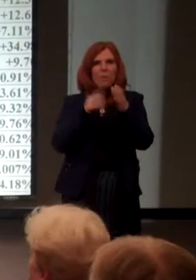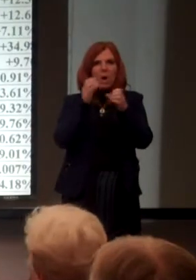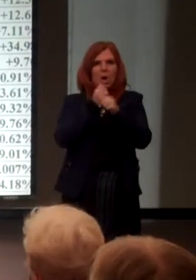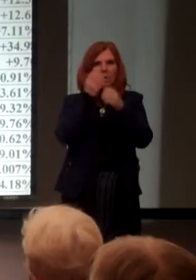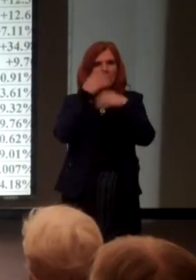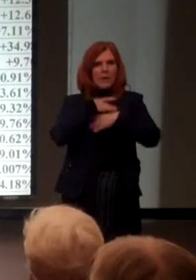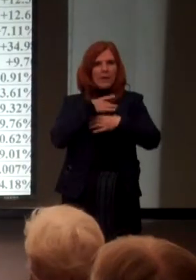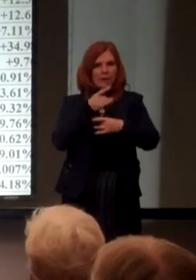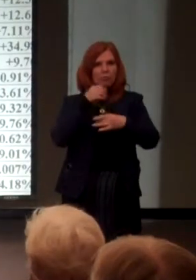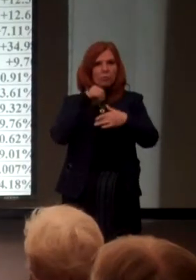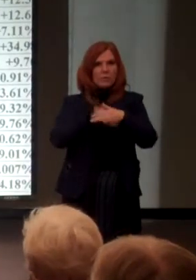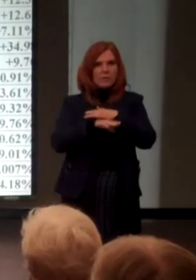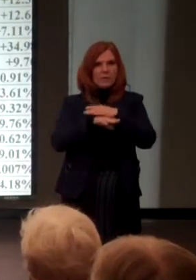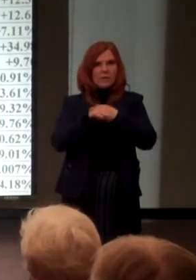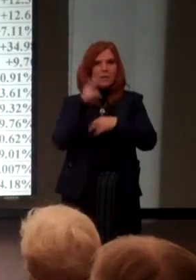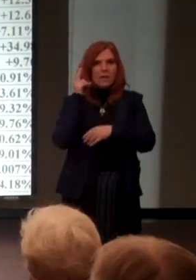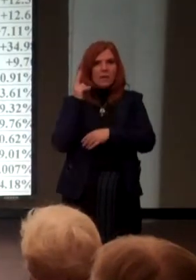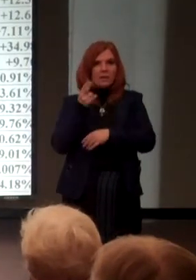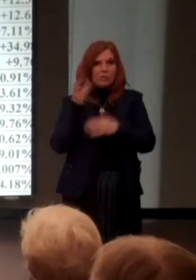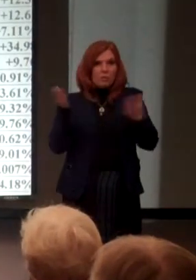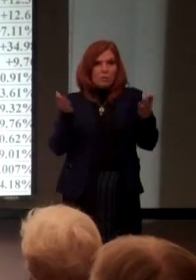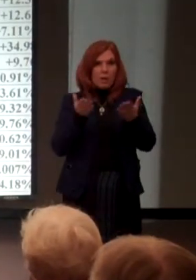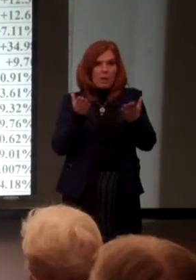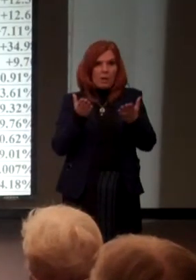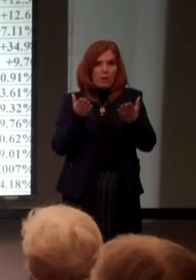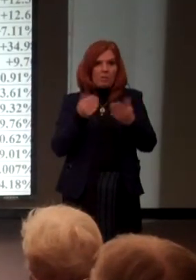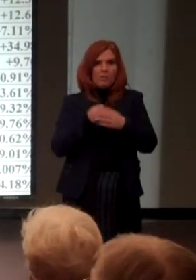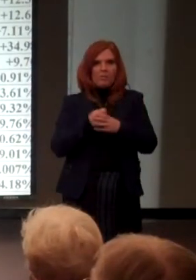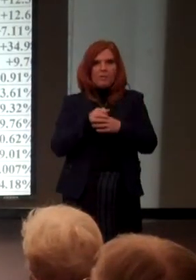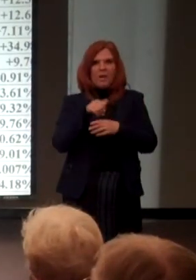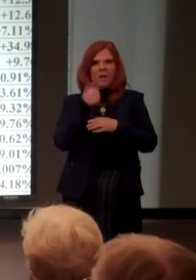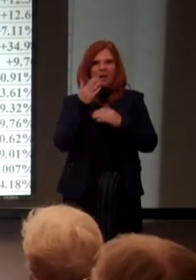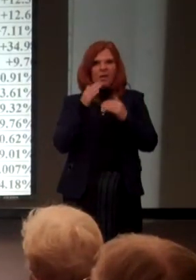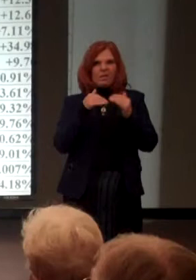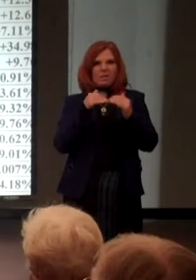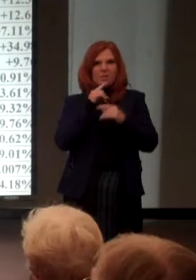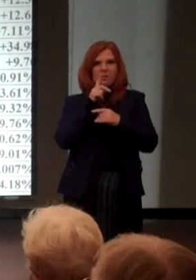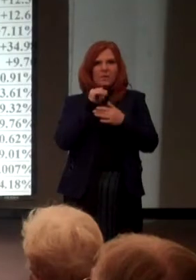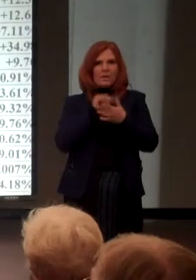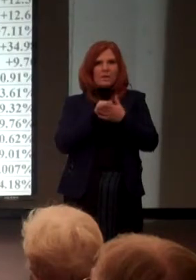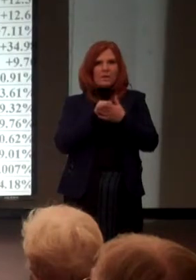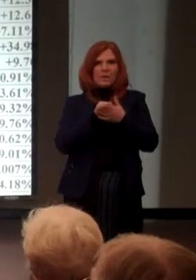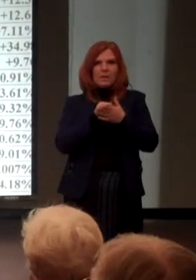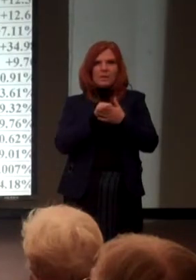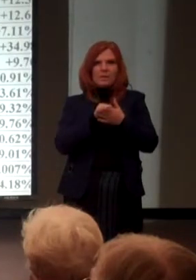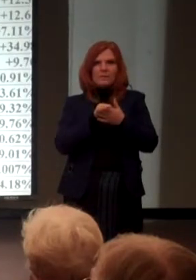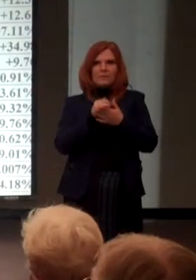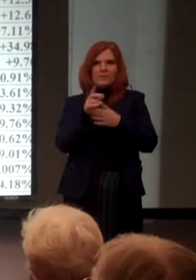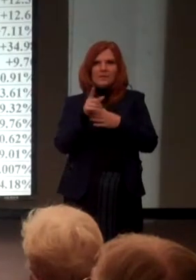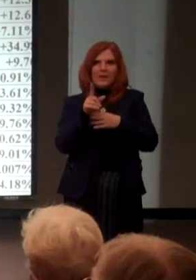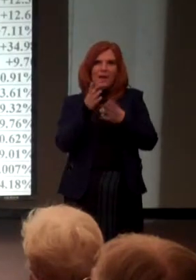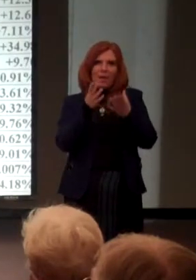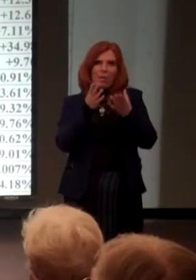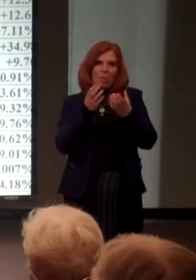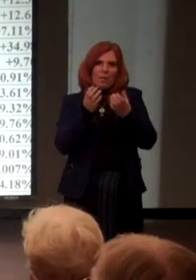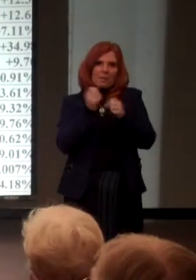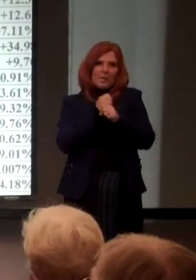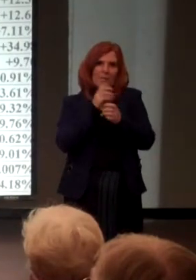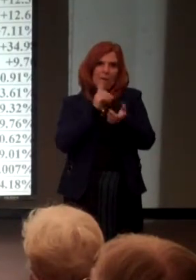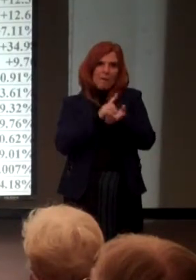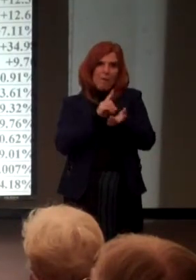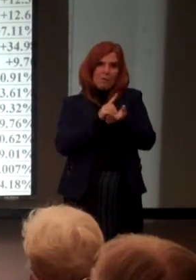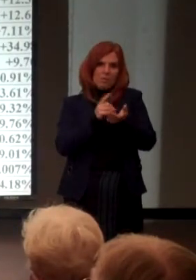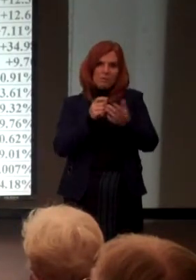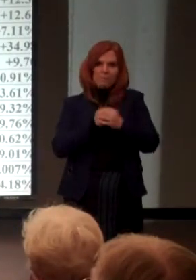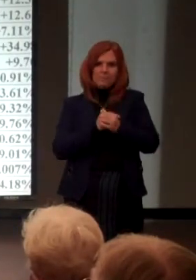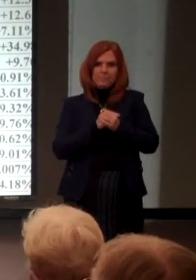me interested in local history, besides the fact that I found a dissertation that somebody at WVU would let me